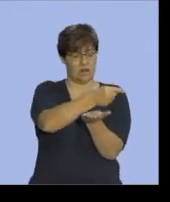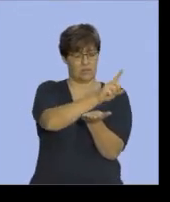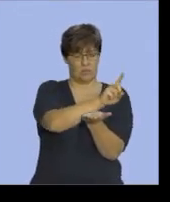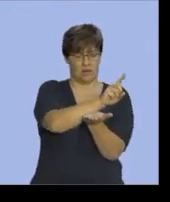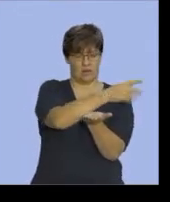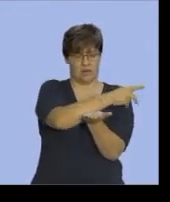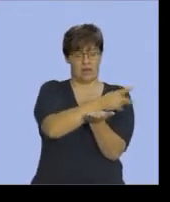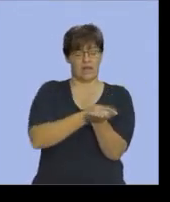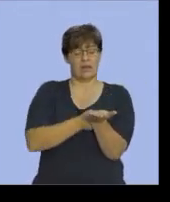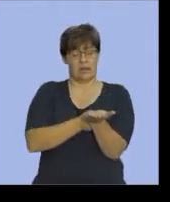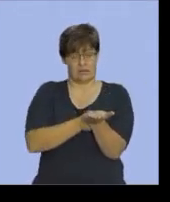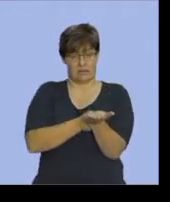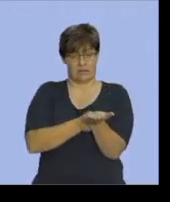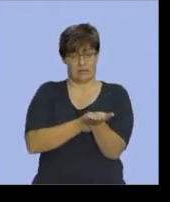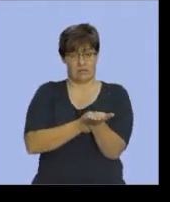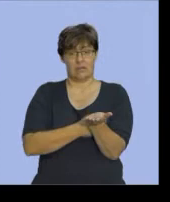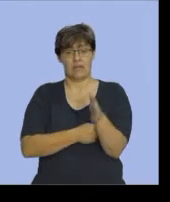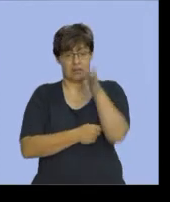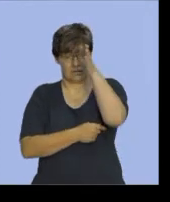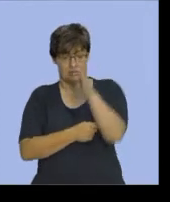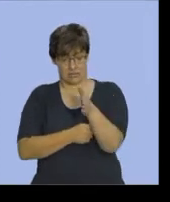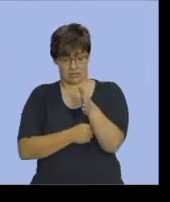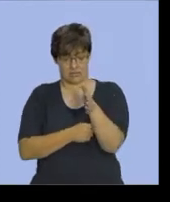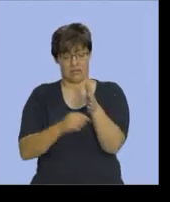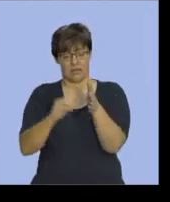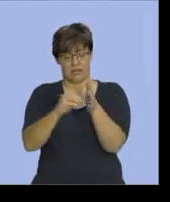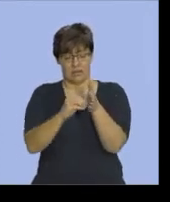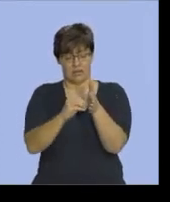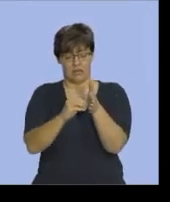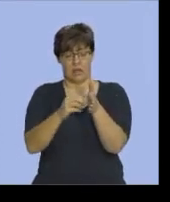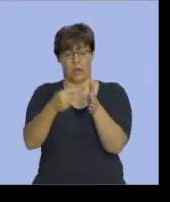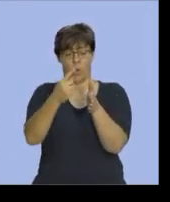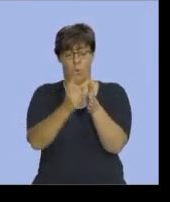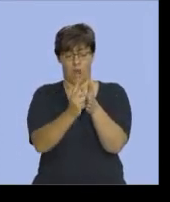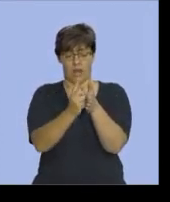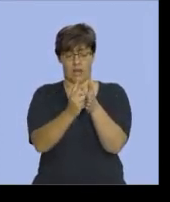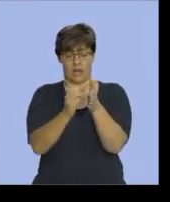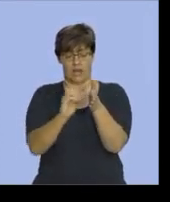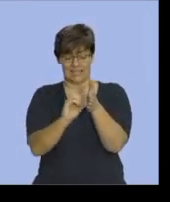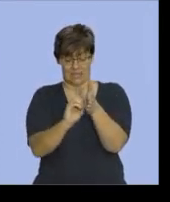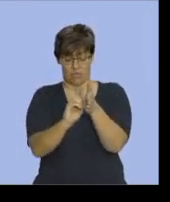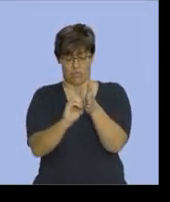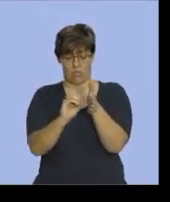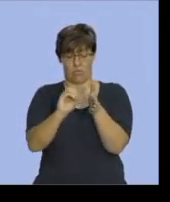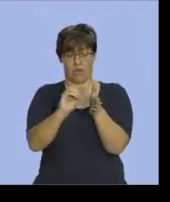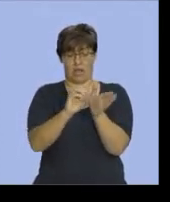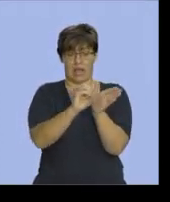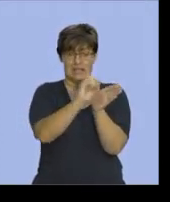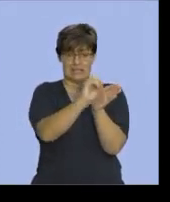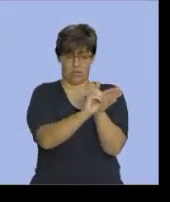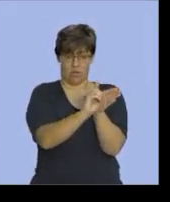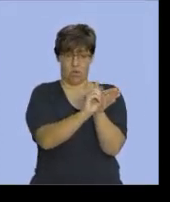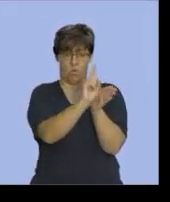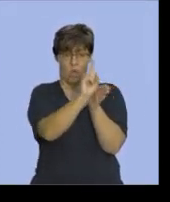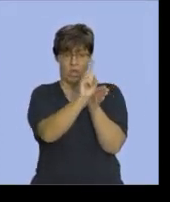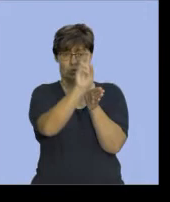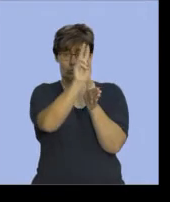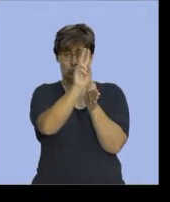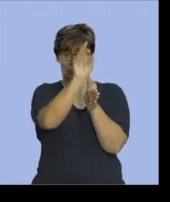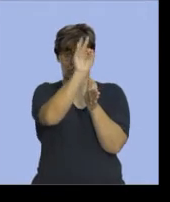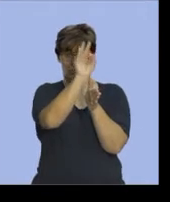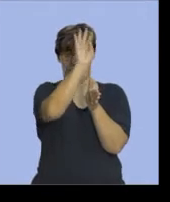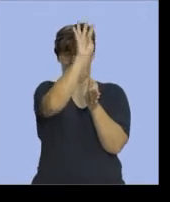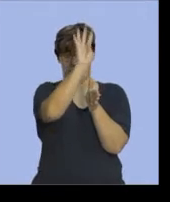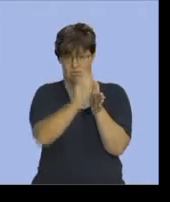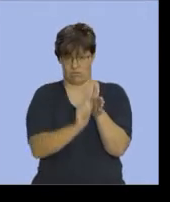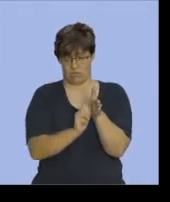0 will be for the y-axis. The y-axis as well, if I draw a number line vertically, there by the center, it's